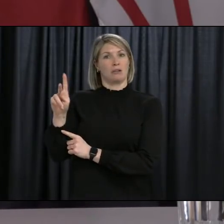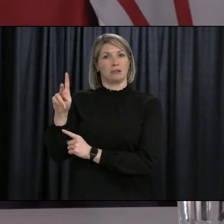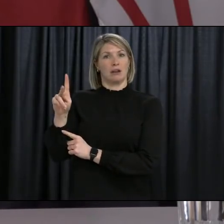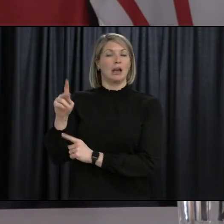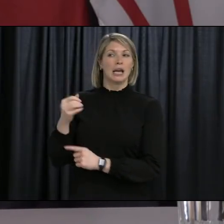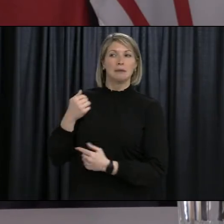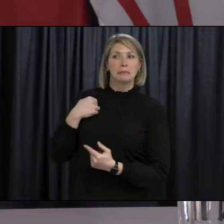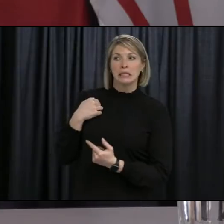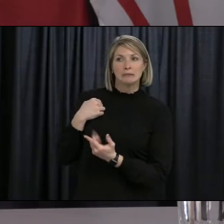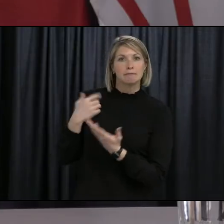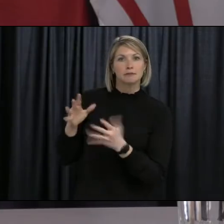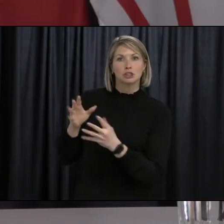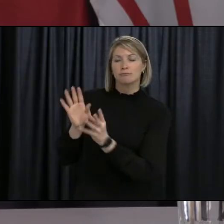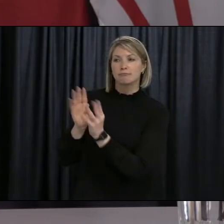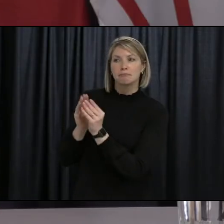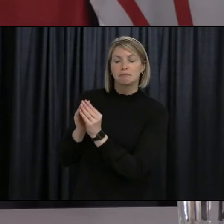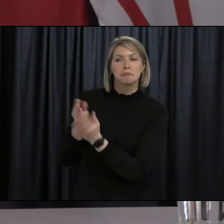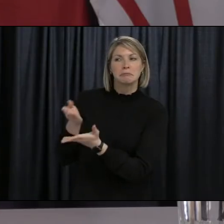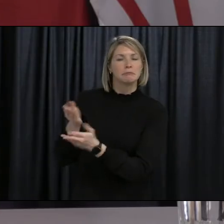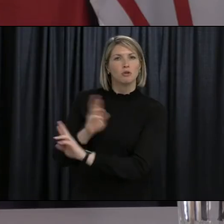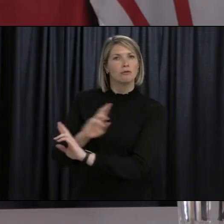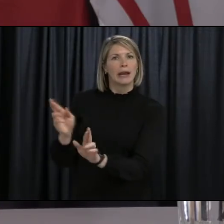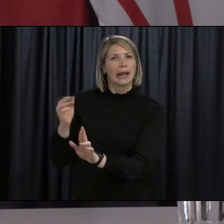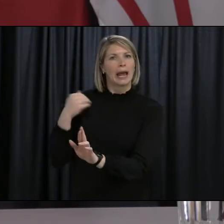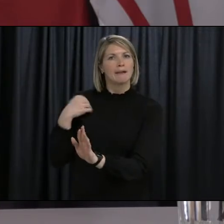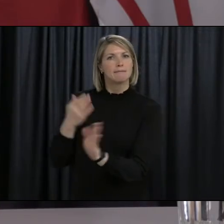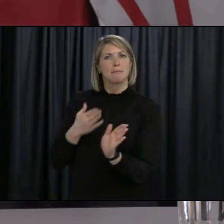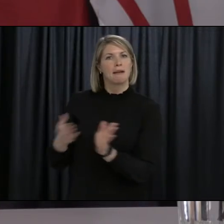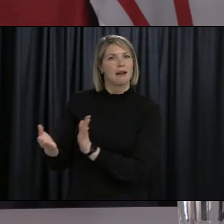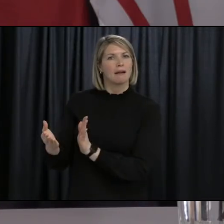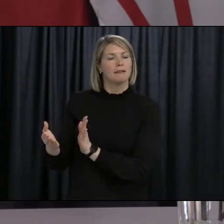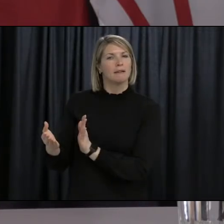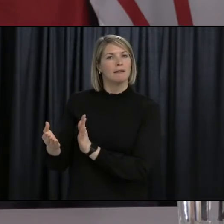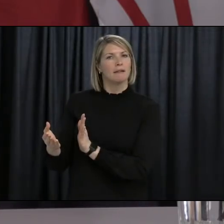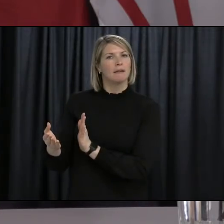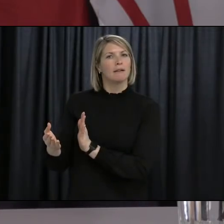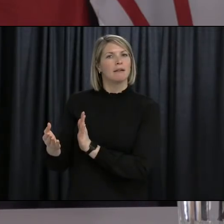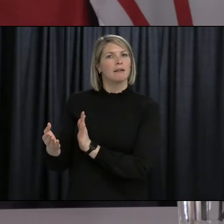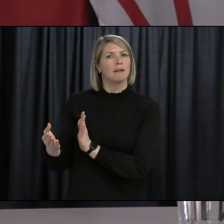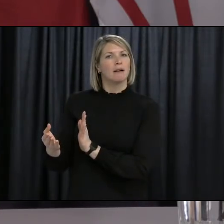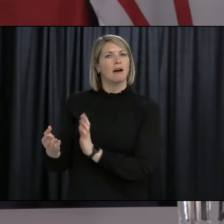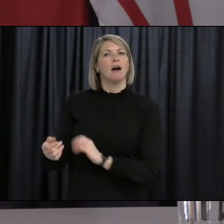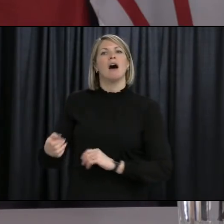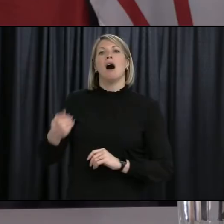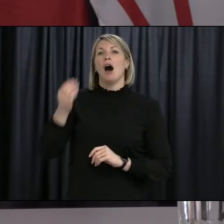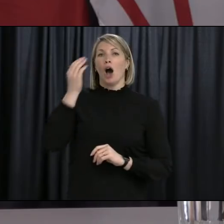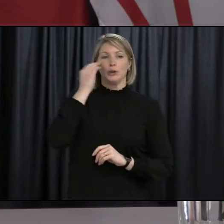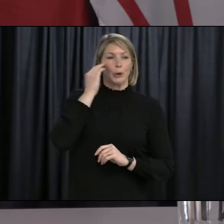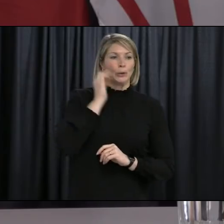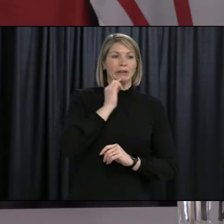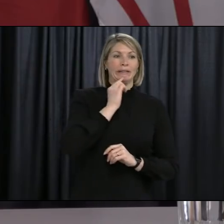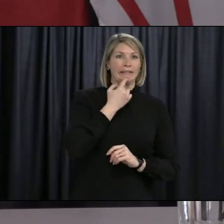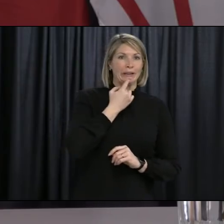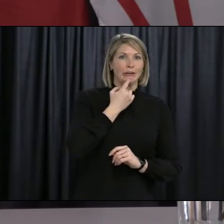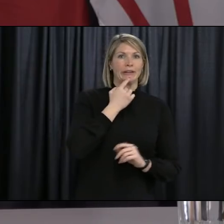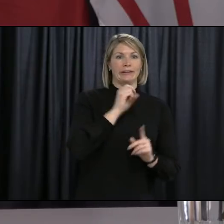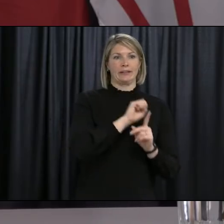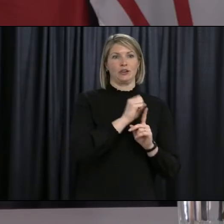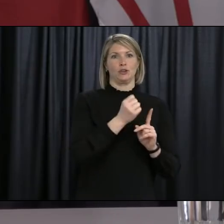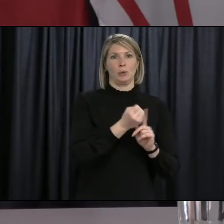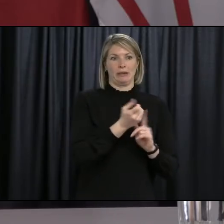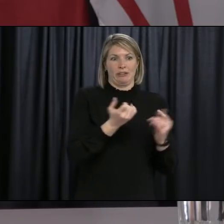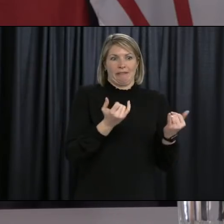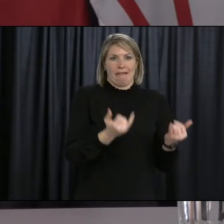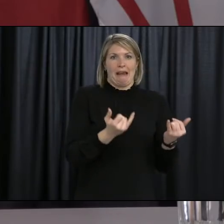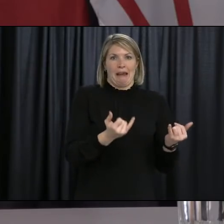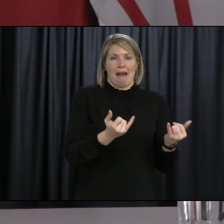with COVID-19. The two are not, you know, because there's a serious situation does not mean